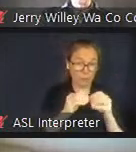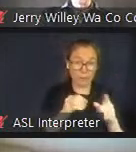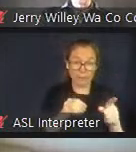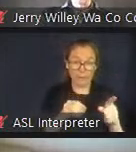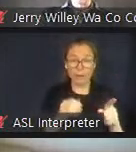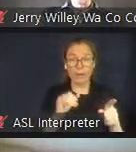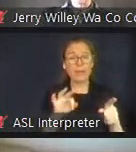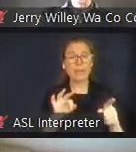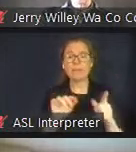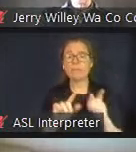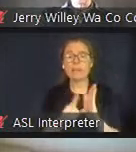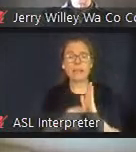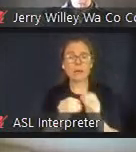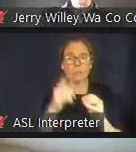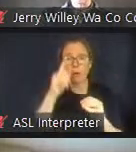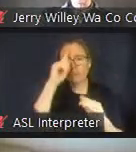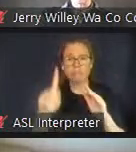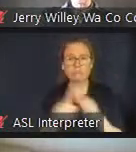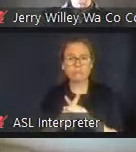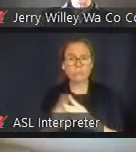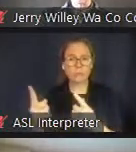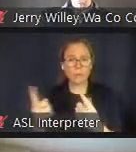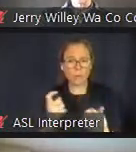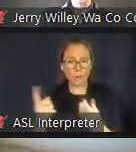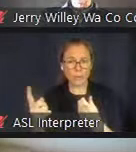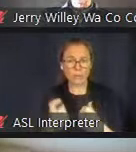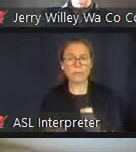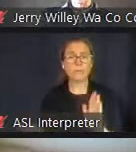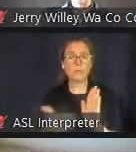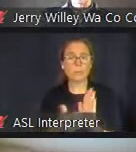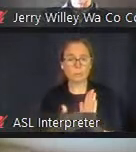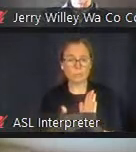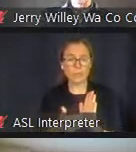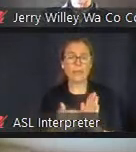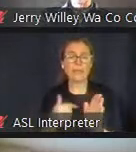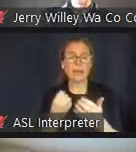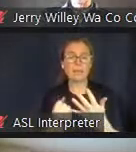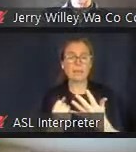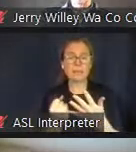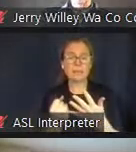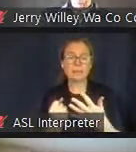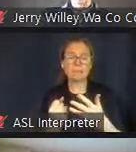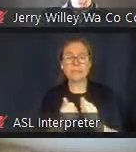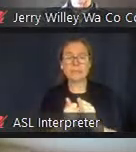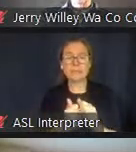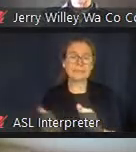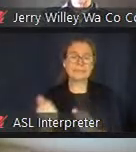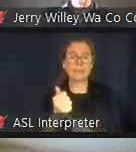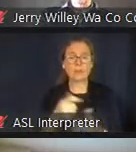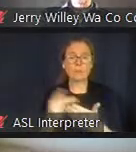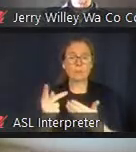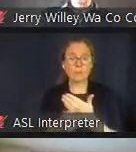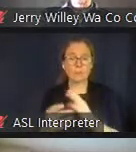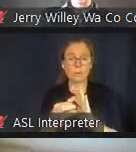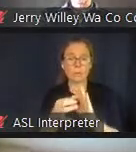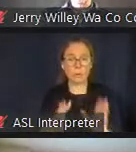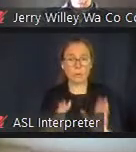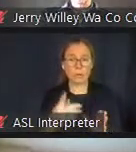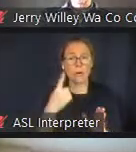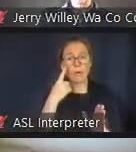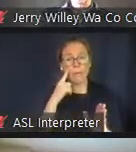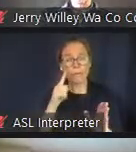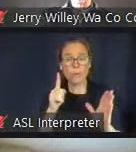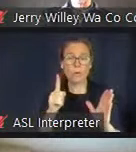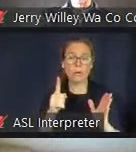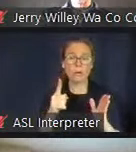today's presentation. As mentioned, I'm the Senior Program Coordinator for Washington County's use of American Rescue Plan